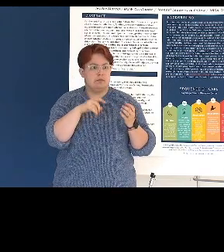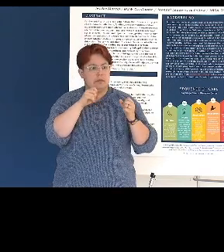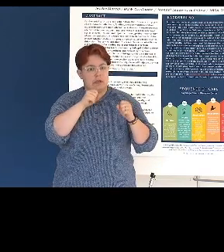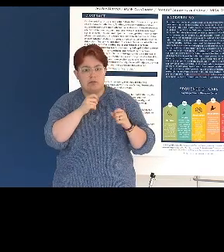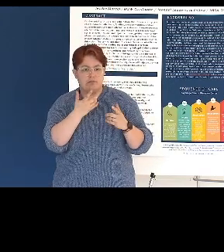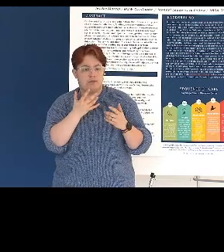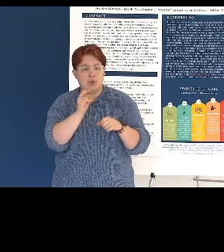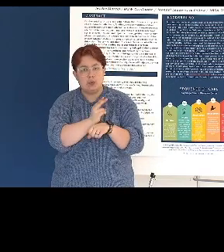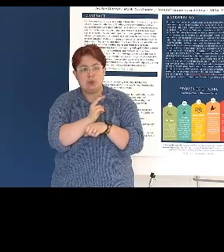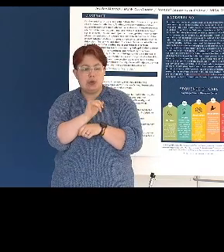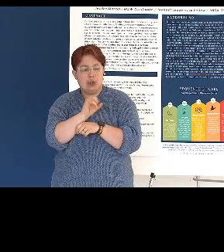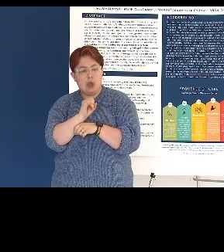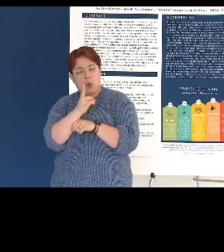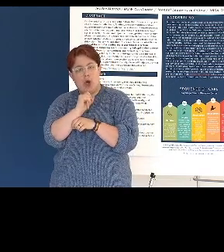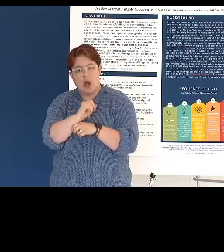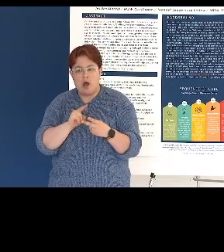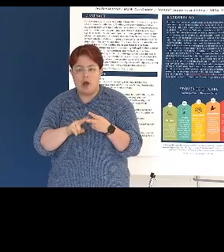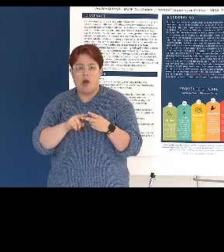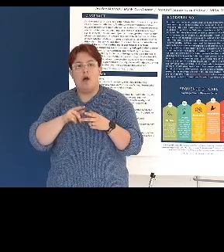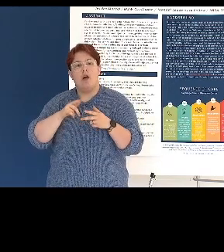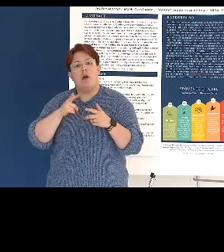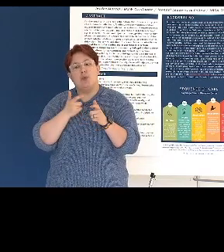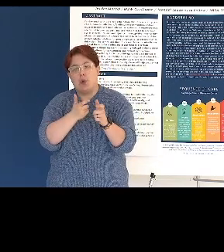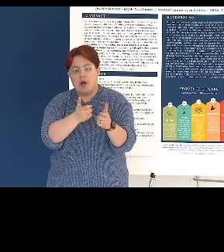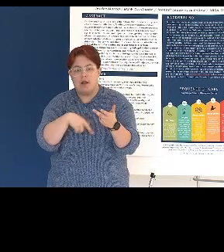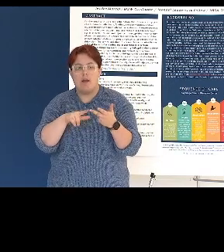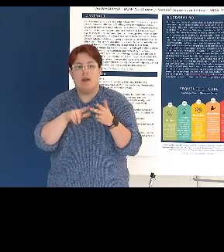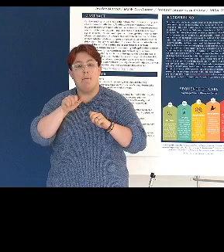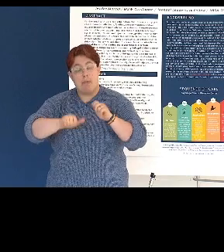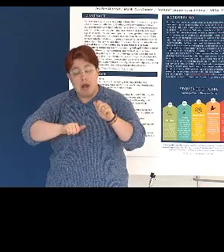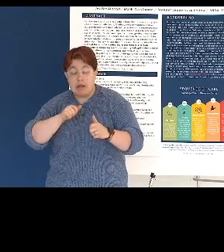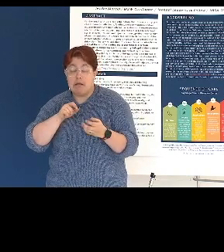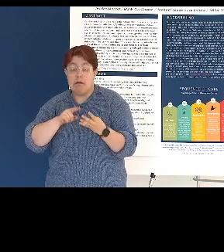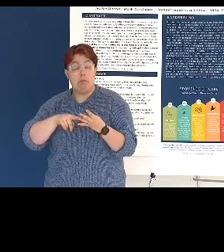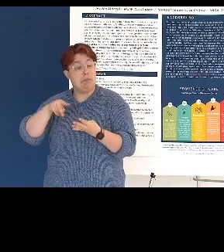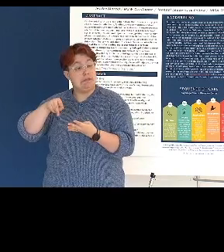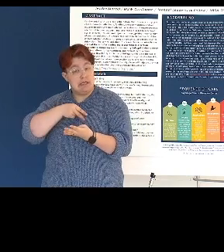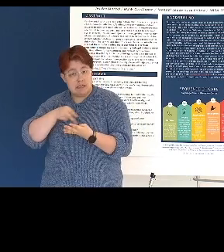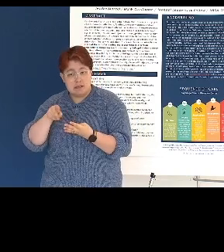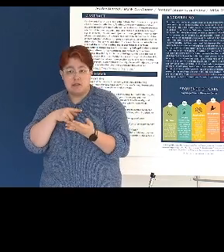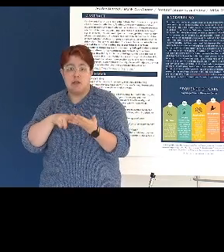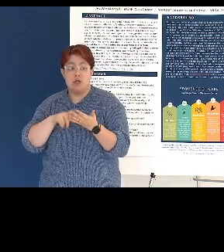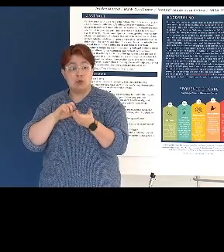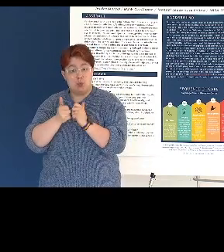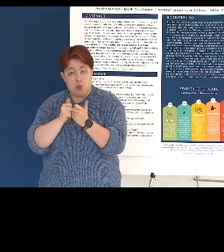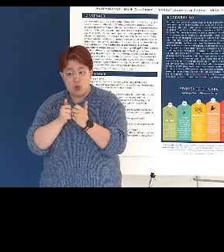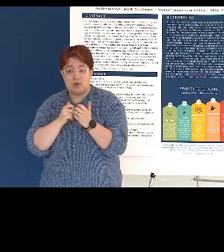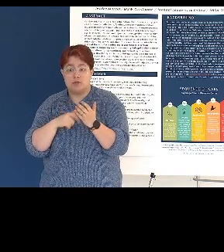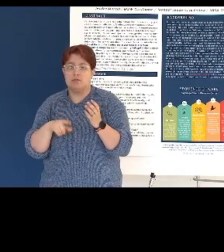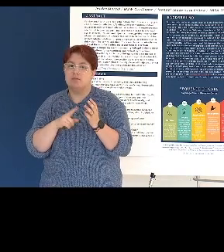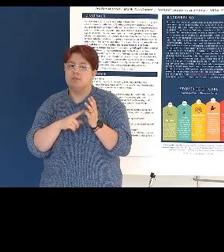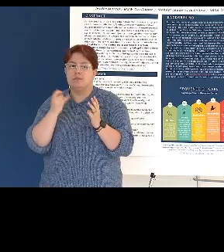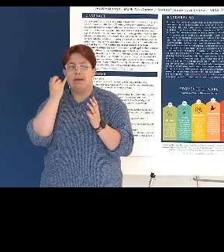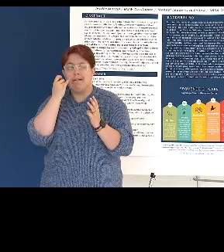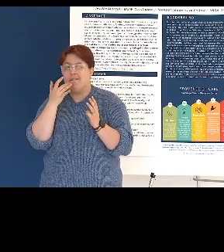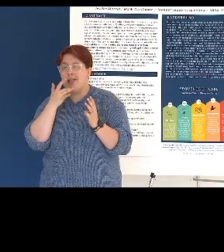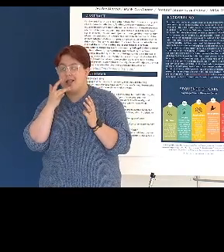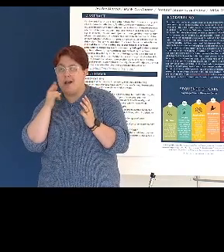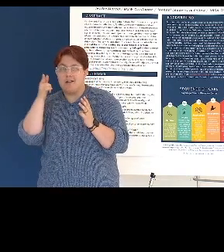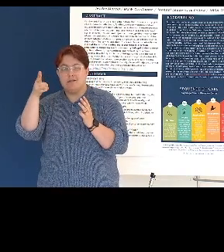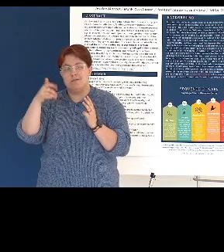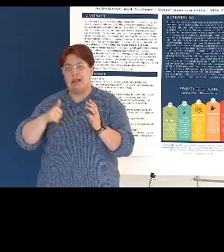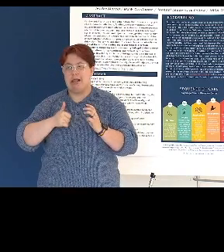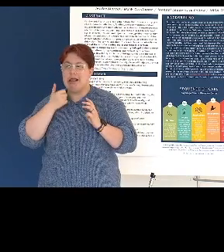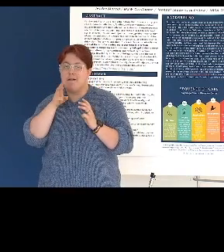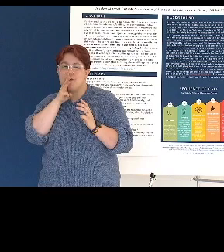running, biking, resistance training, dancing, sports, and, if you're lucky enough to live by the ocean,